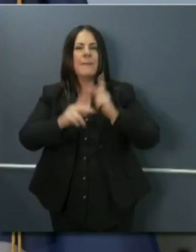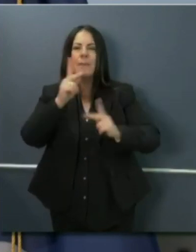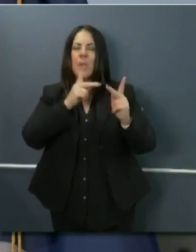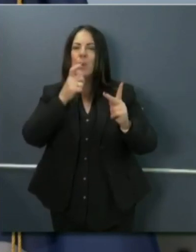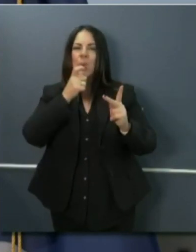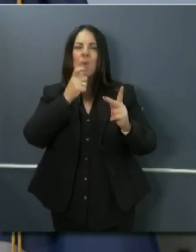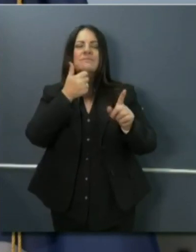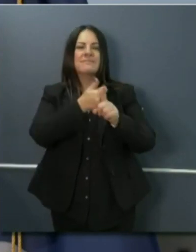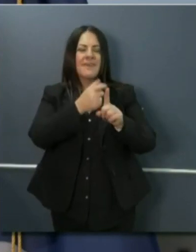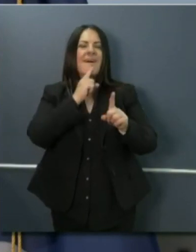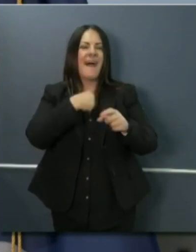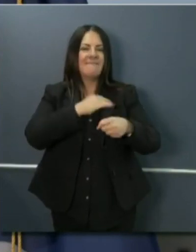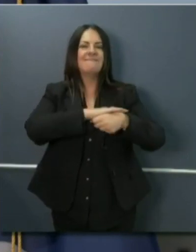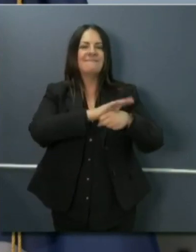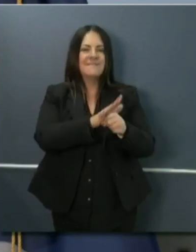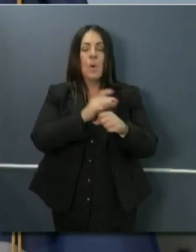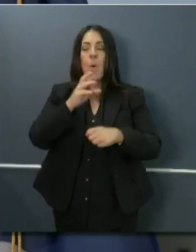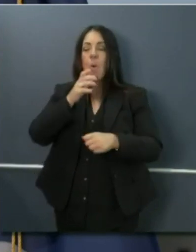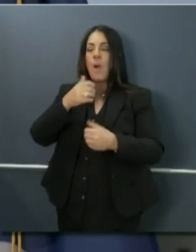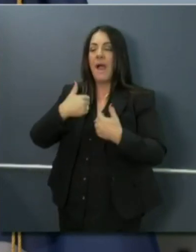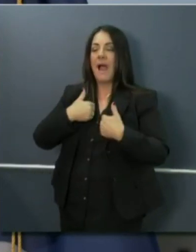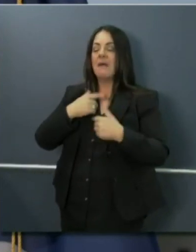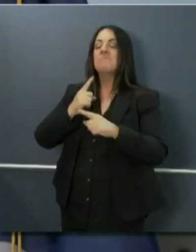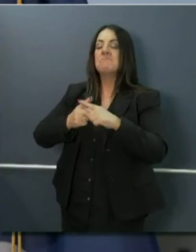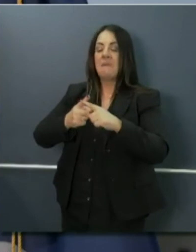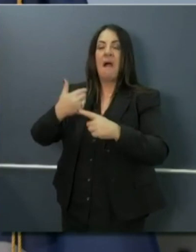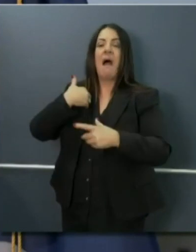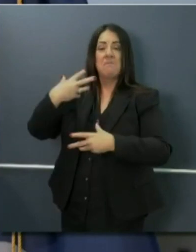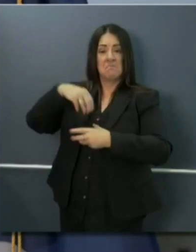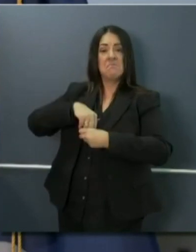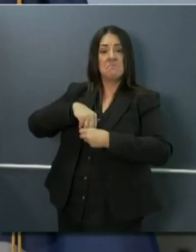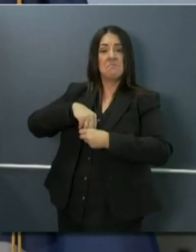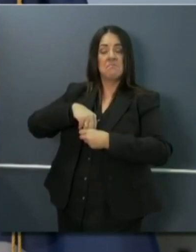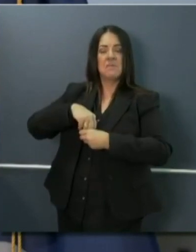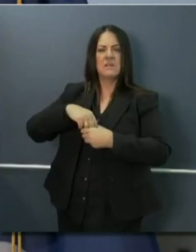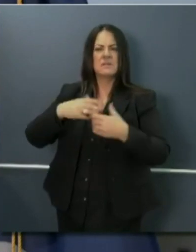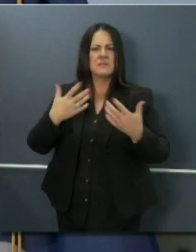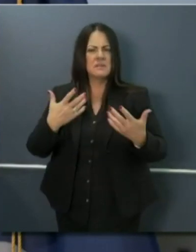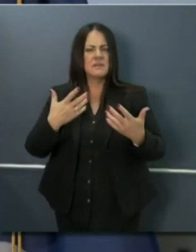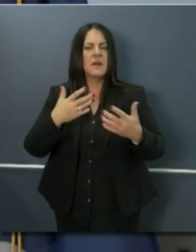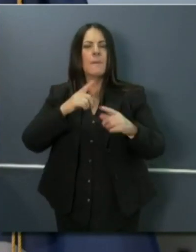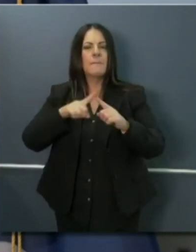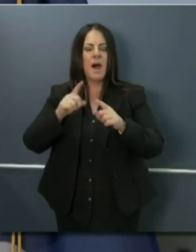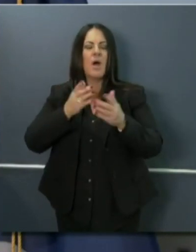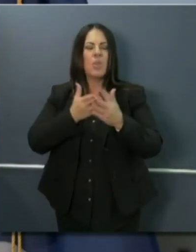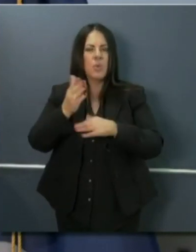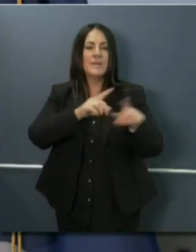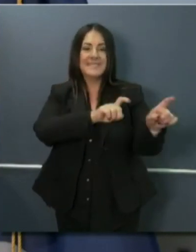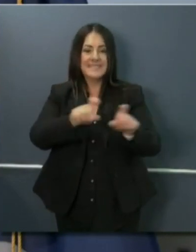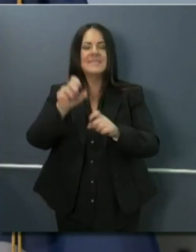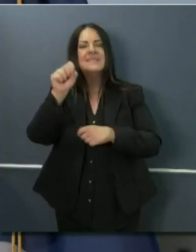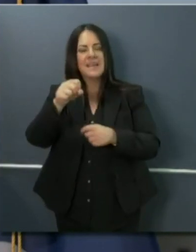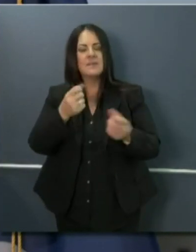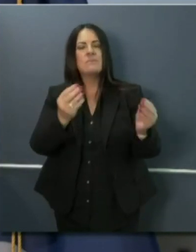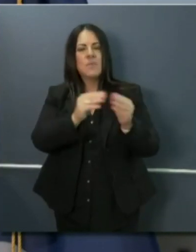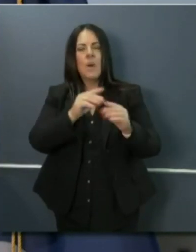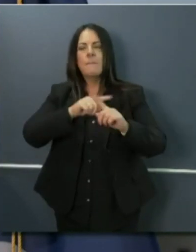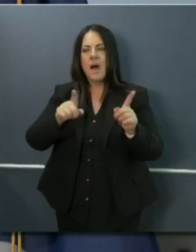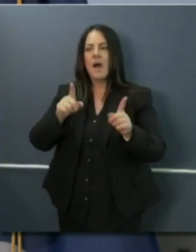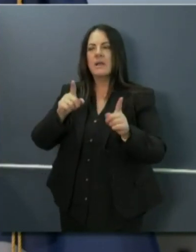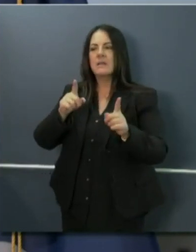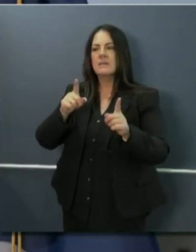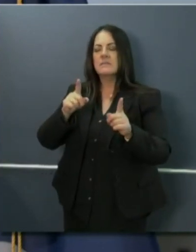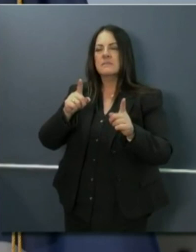test positive, because that is highly dependent on our increasing work to bring on testing. But the lives and